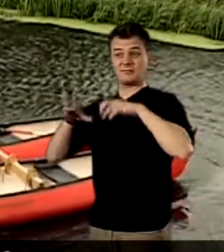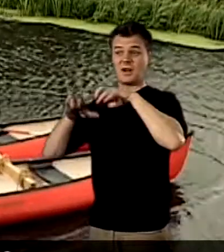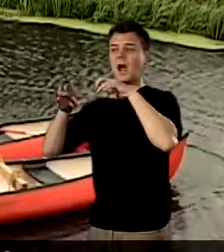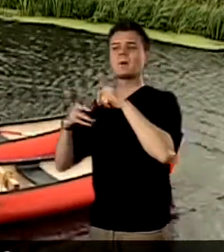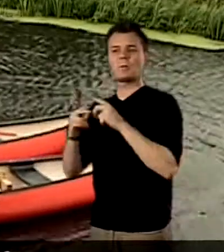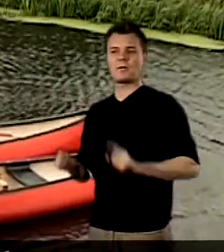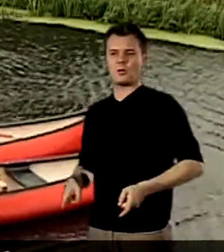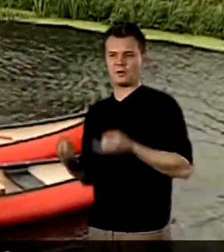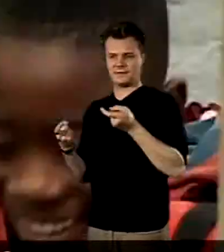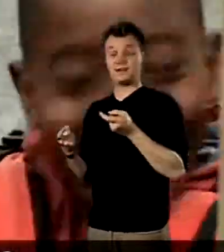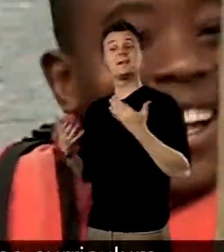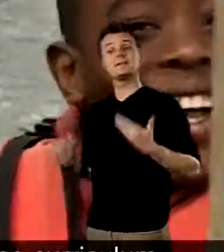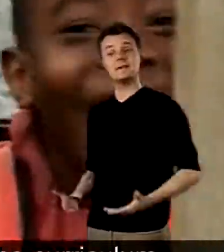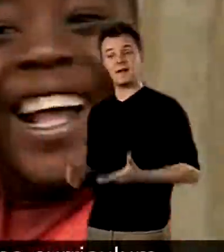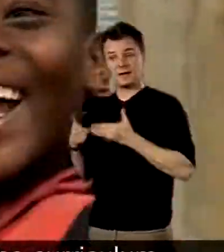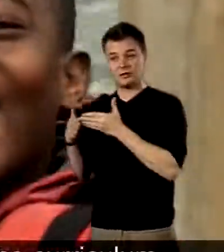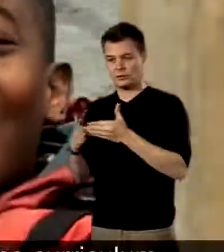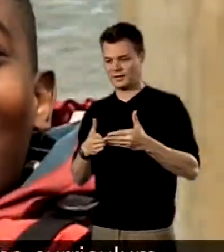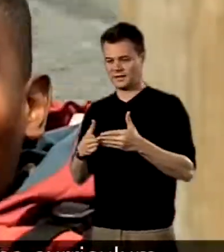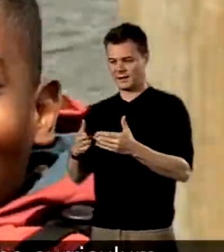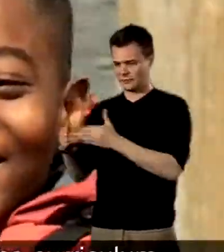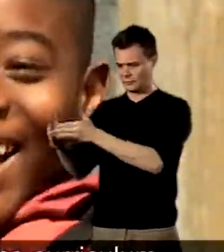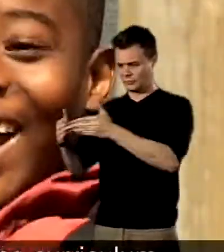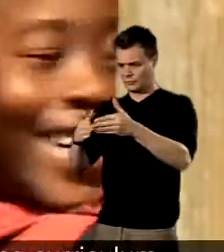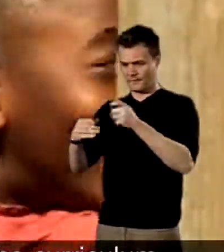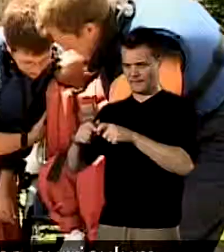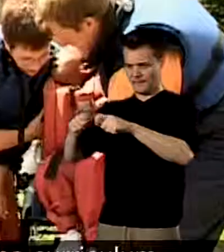together for on-water stability and pupil confidence.